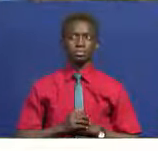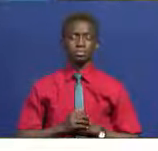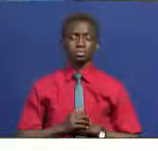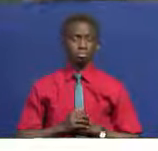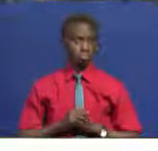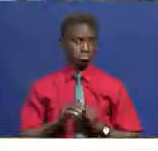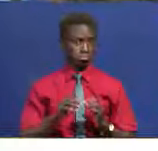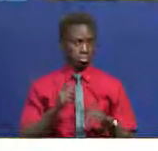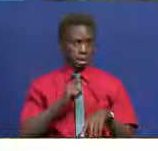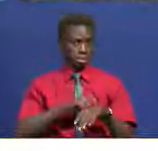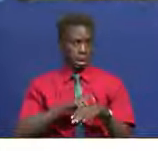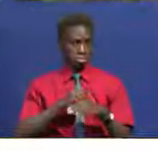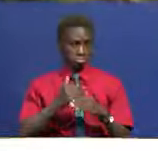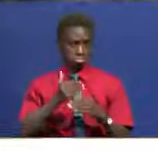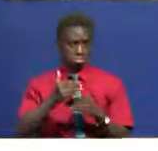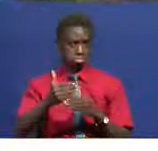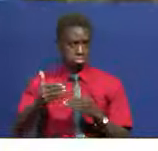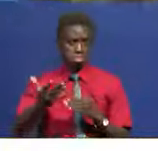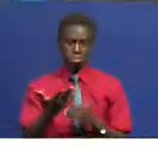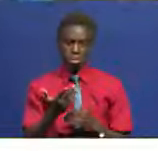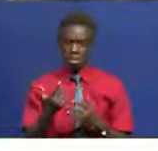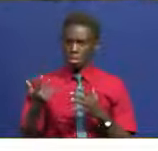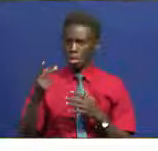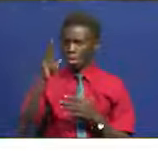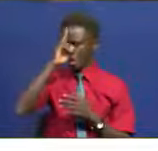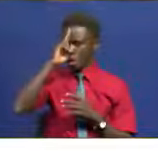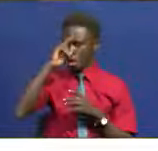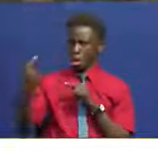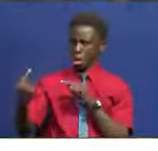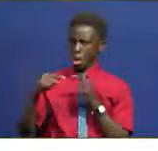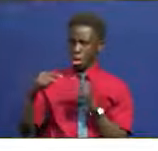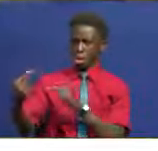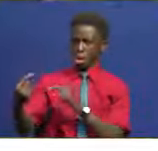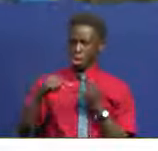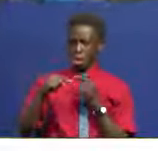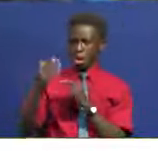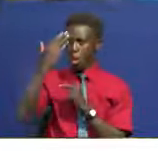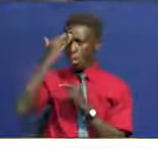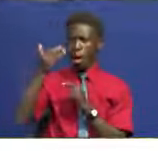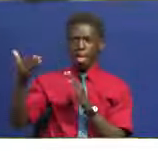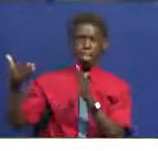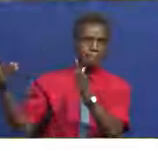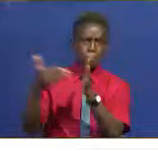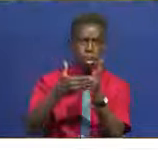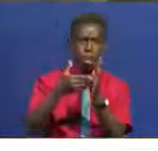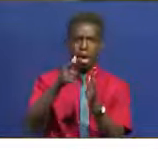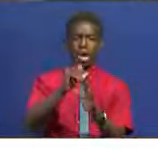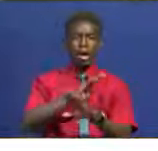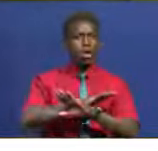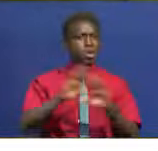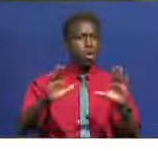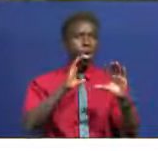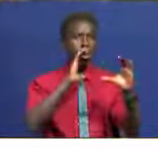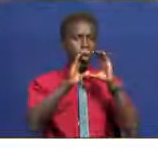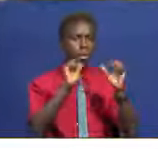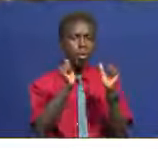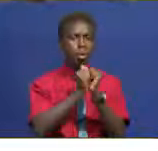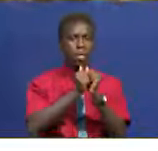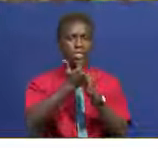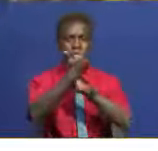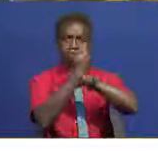Moments later, there was some altercation between him and a police officer who tried to bar him from addressing the media. I will go in at my own